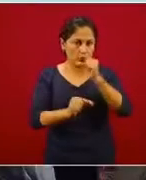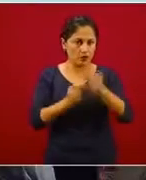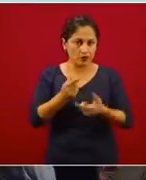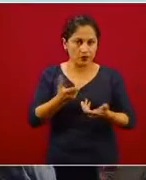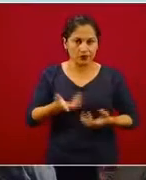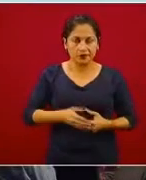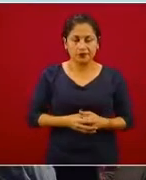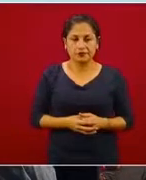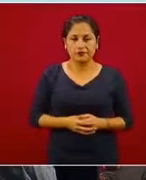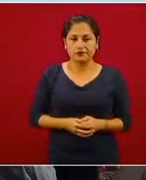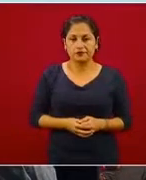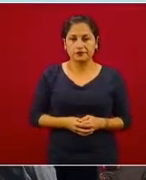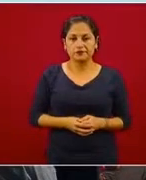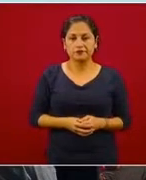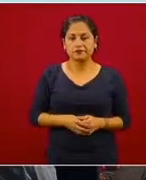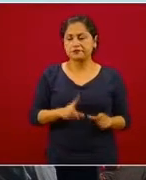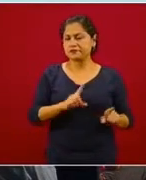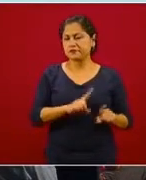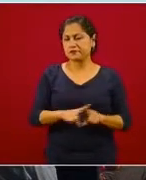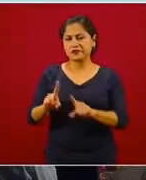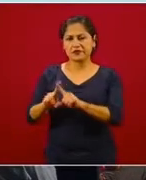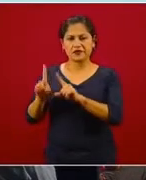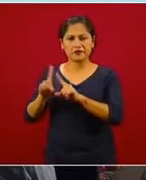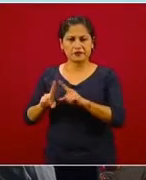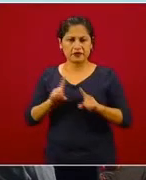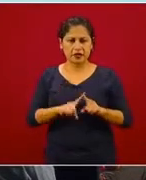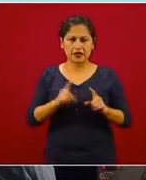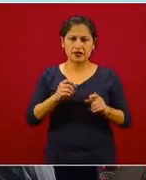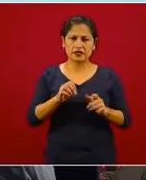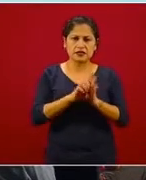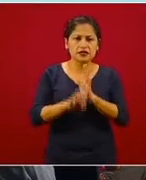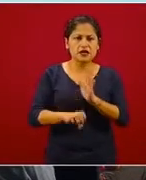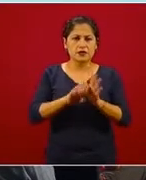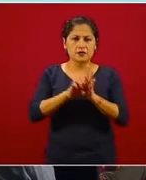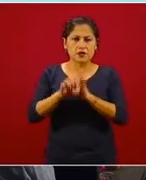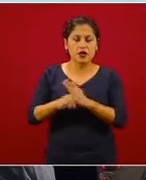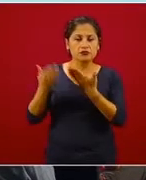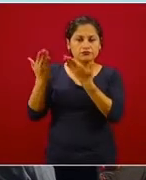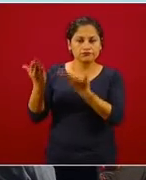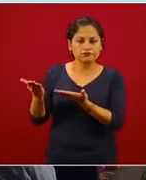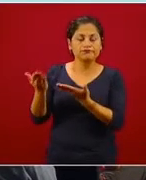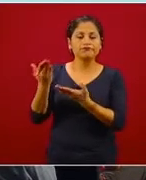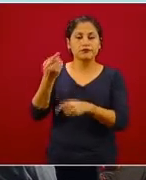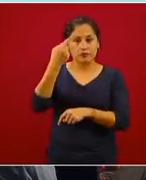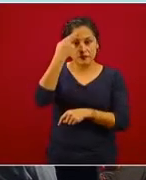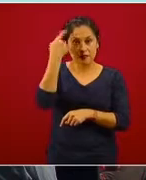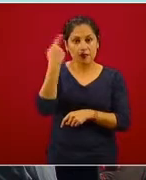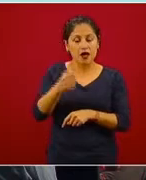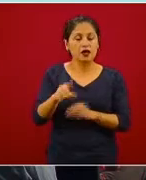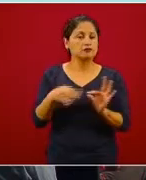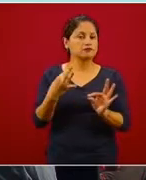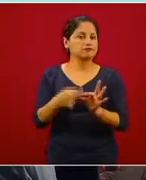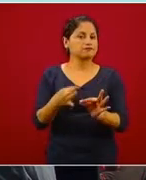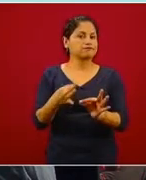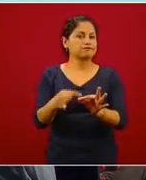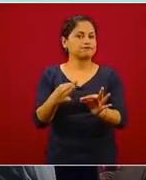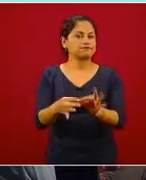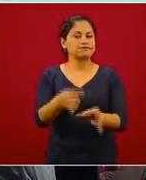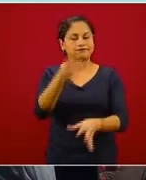different situations, different scenarios with regards to the transmission areas, and also